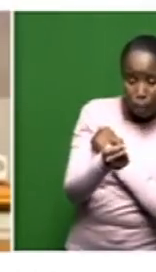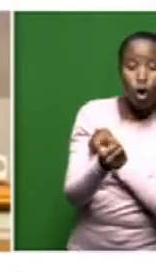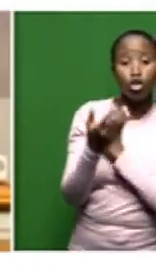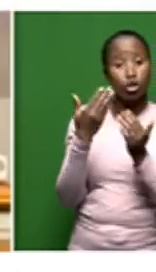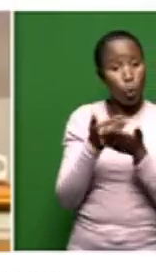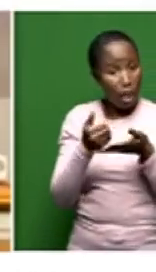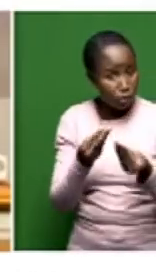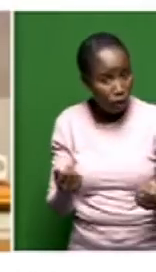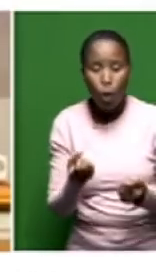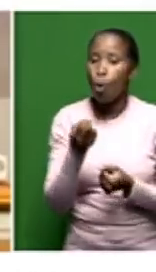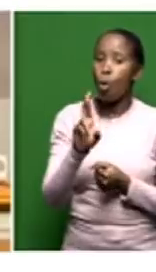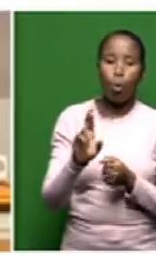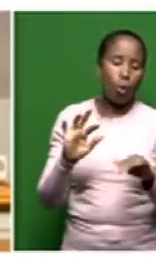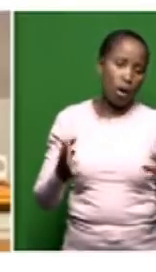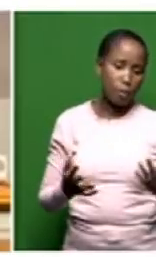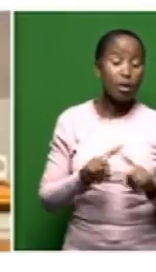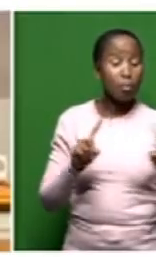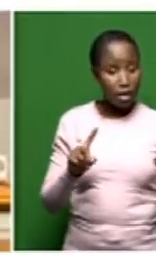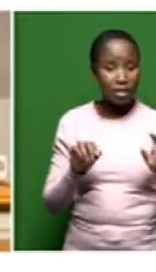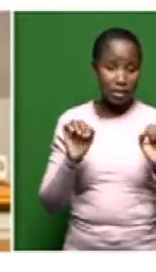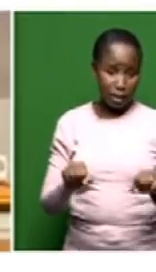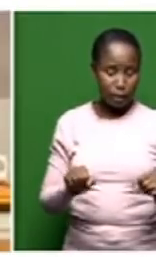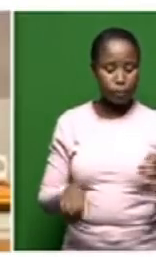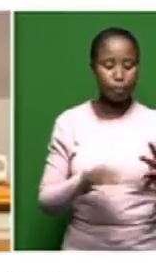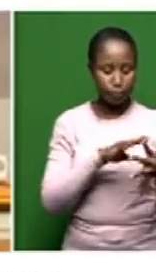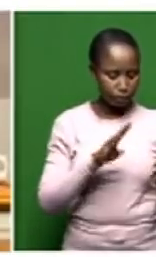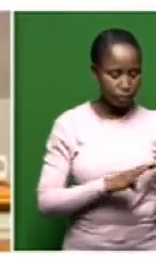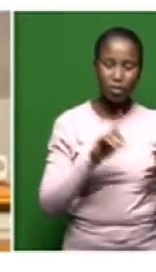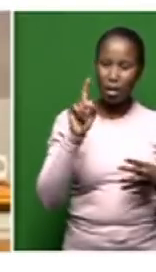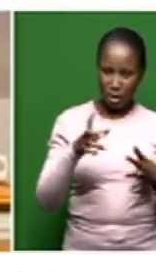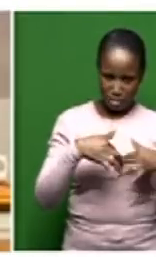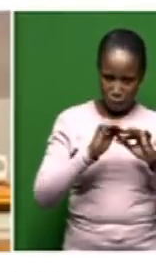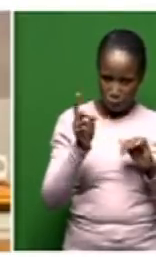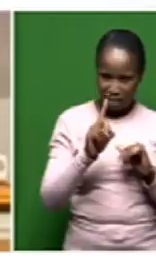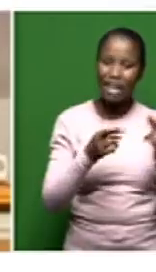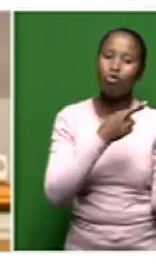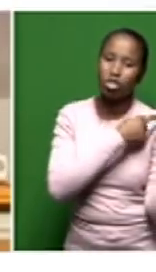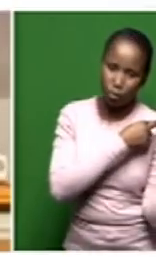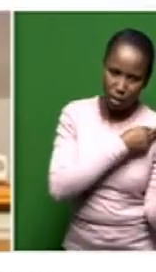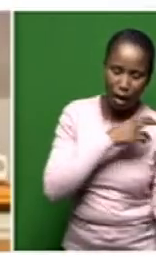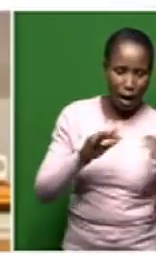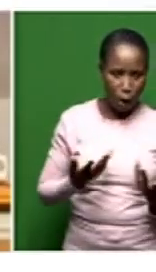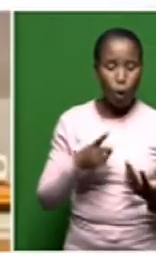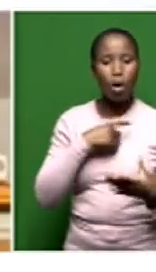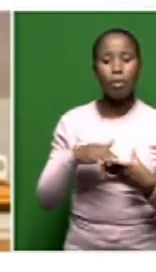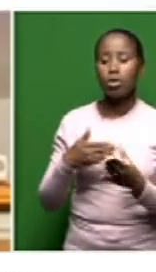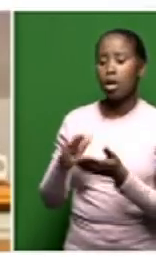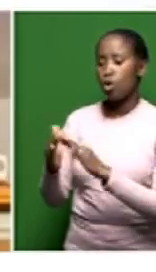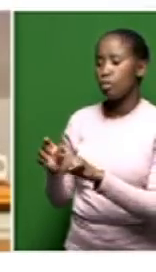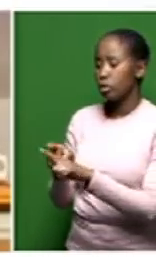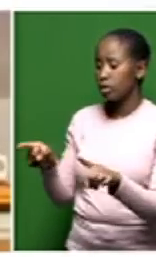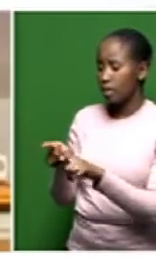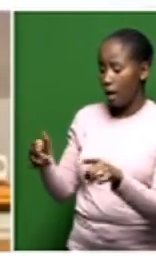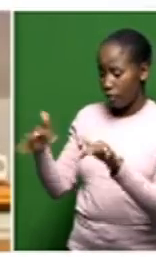on. And then, of course, fortunately, there has to be a responsibility. I mean, the voters have delivered the